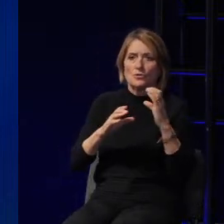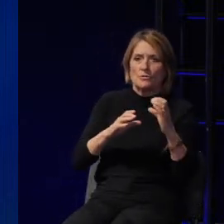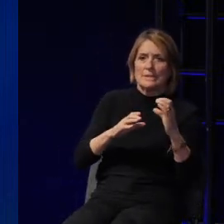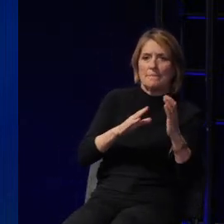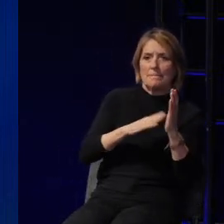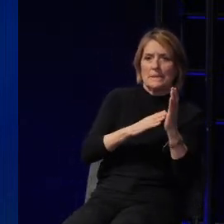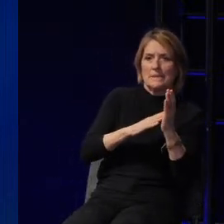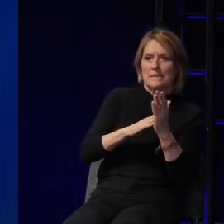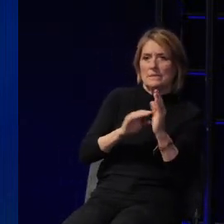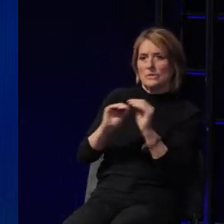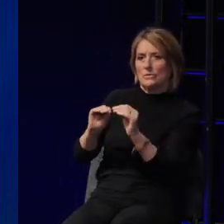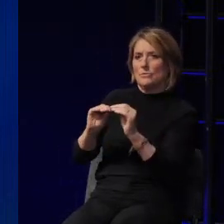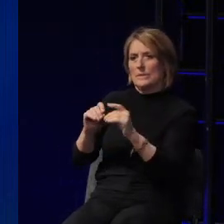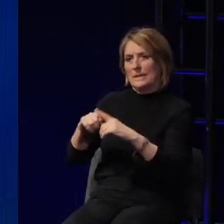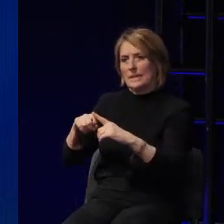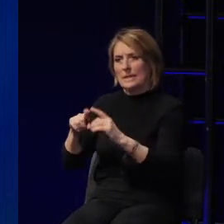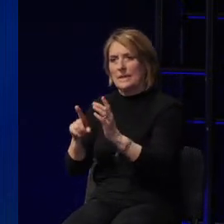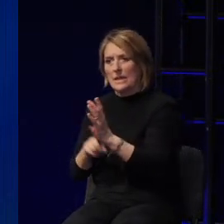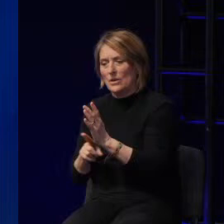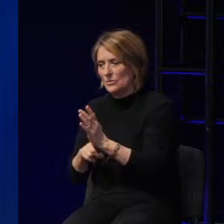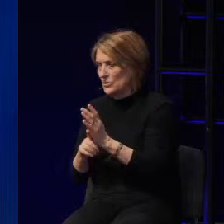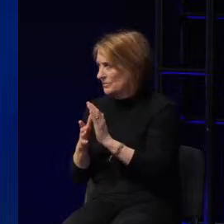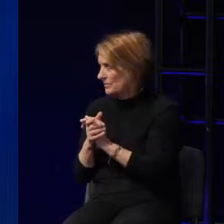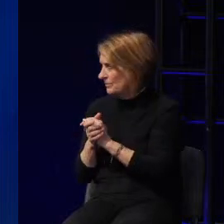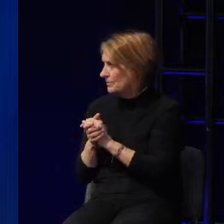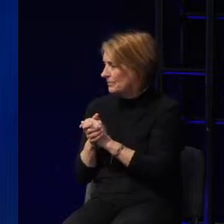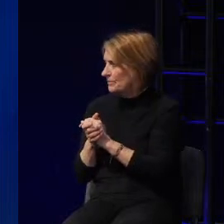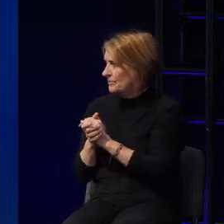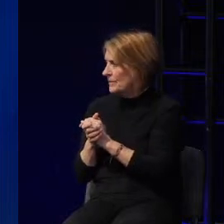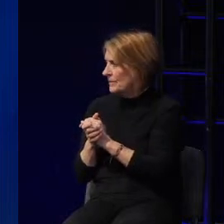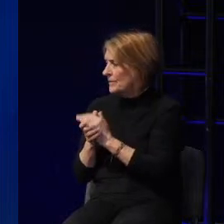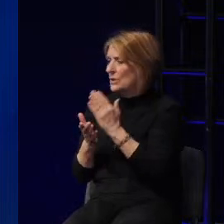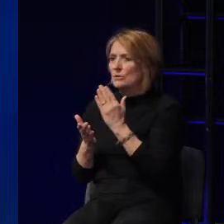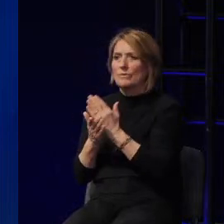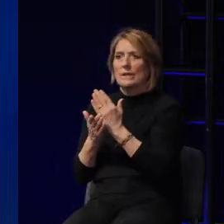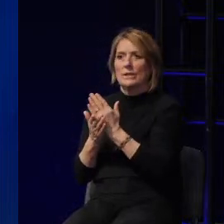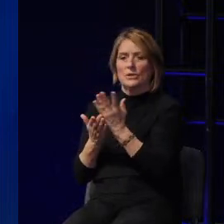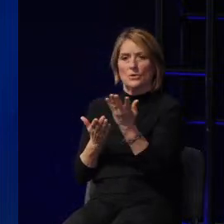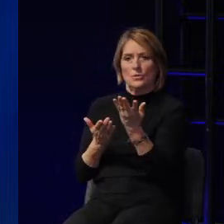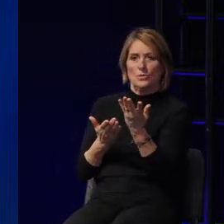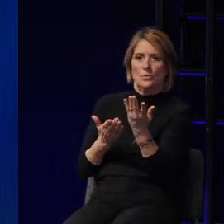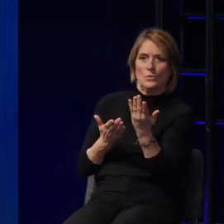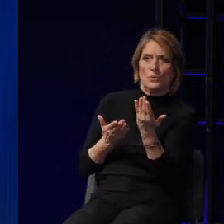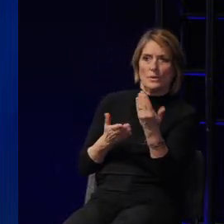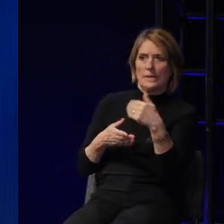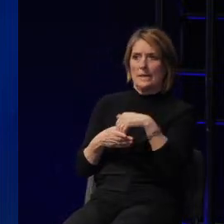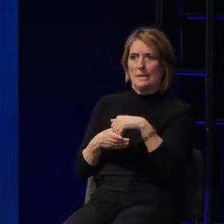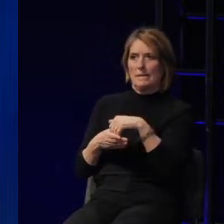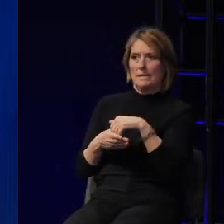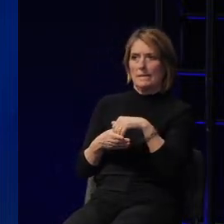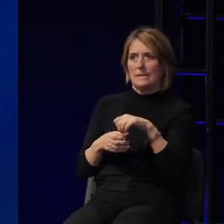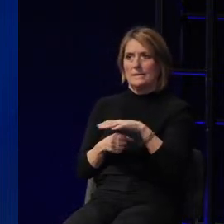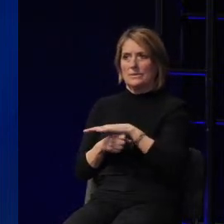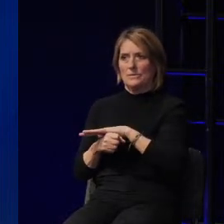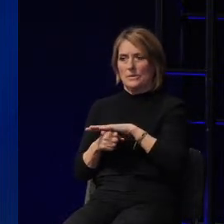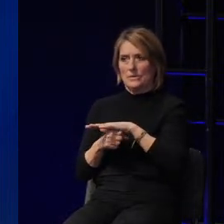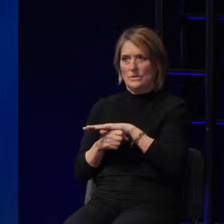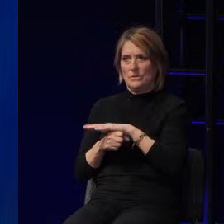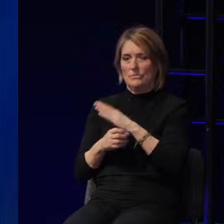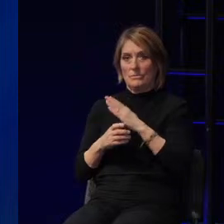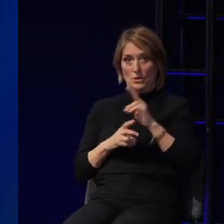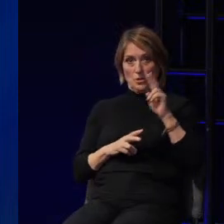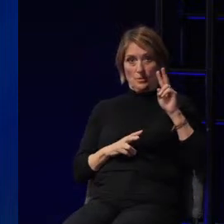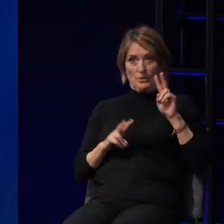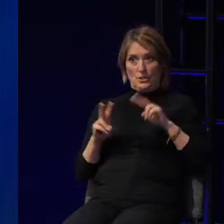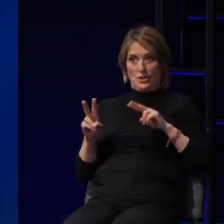how to make films, really. And it's, you put yourself in a position, you're an observer, but